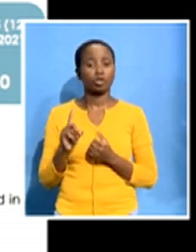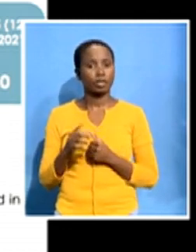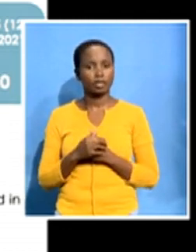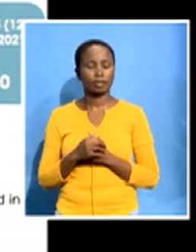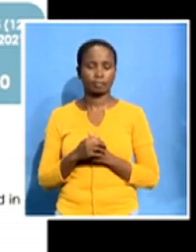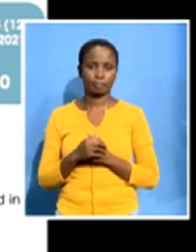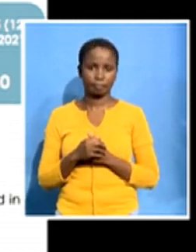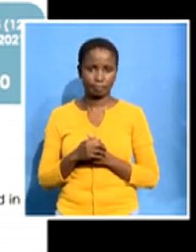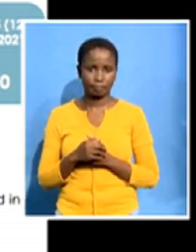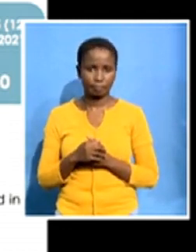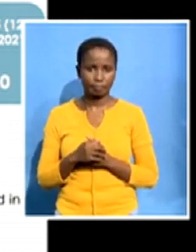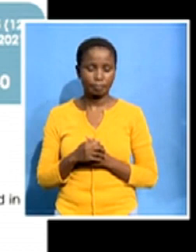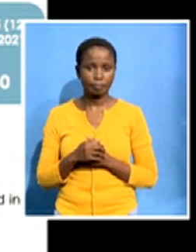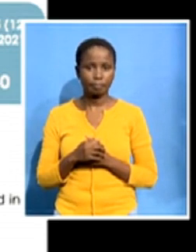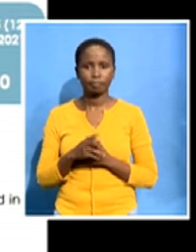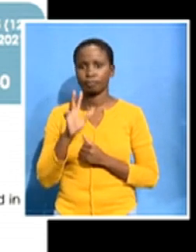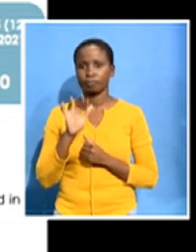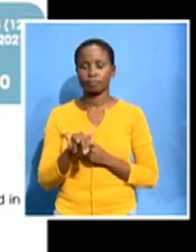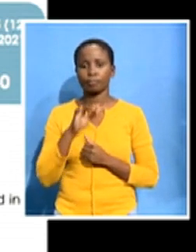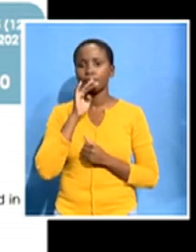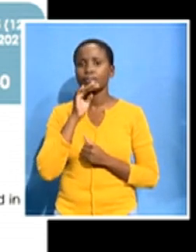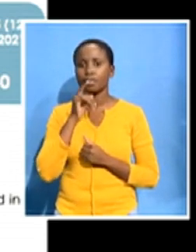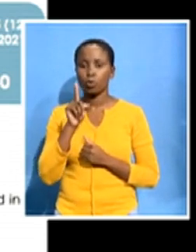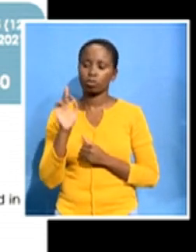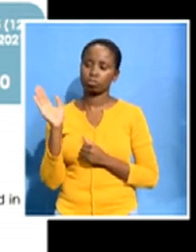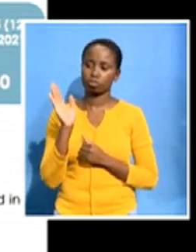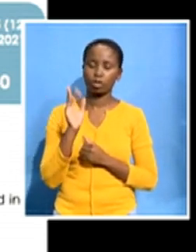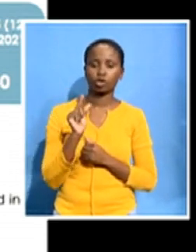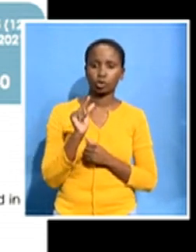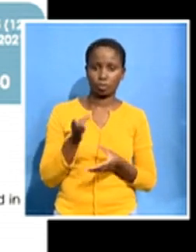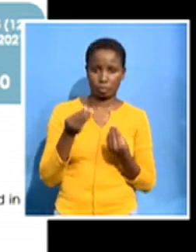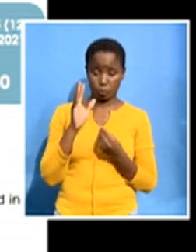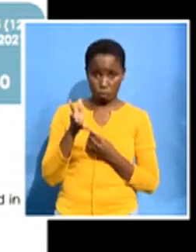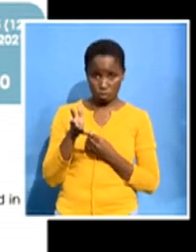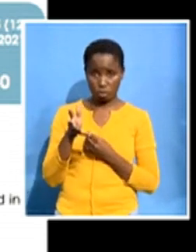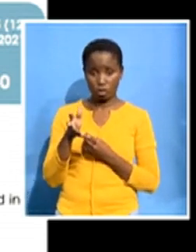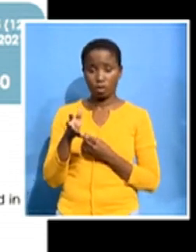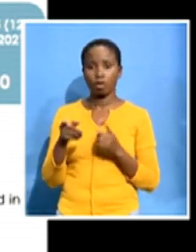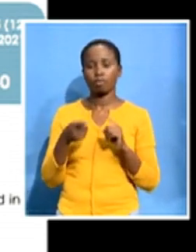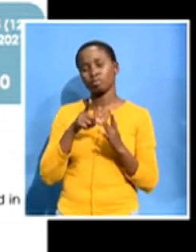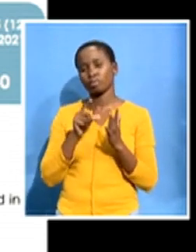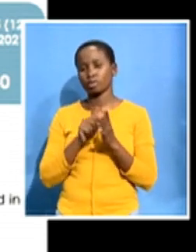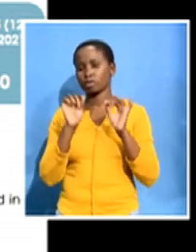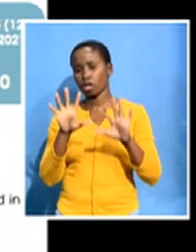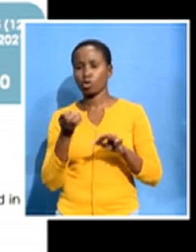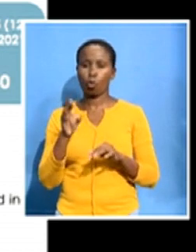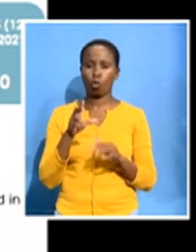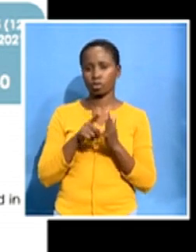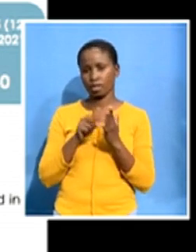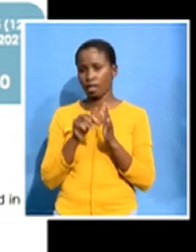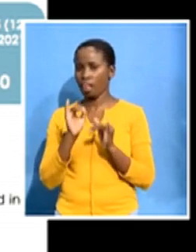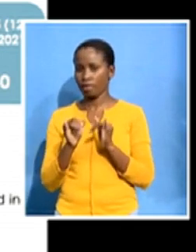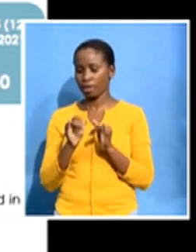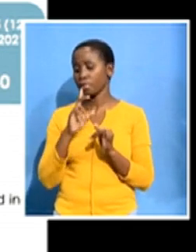on its way to us now, by about the 10th or the 11th, that is the coming weekend, we will be expecting